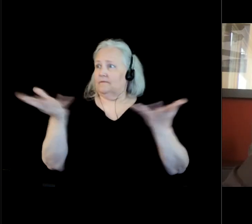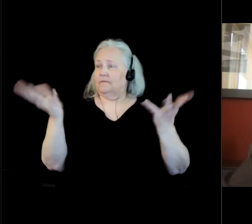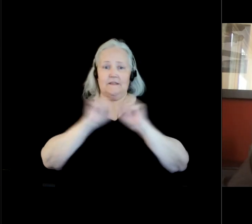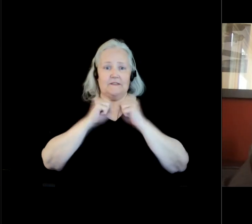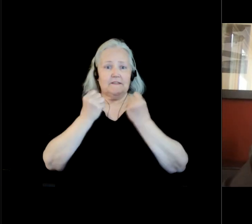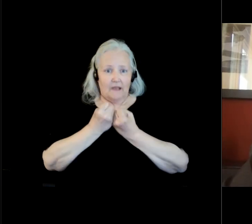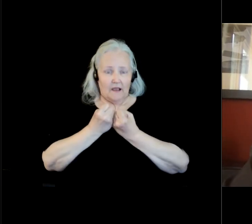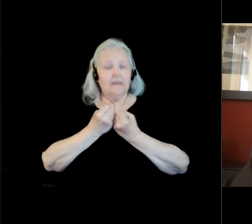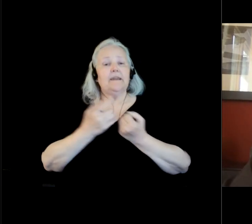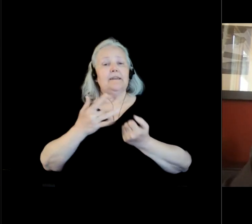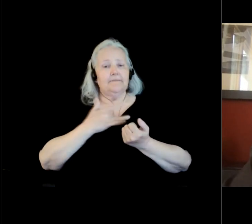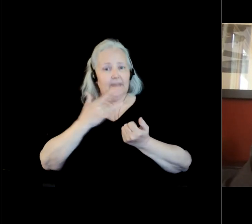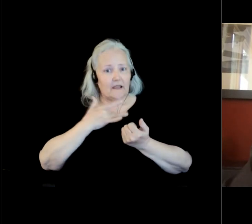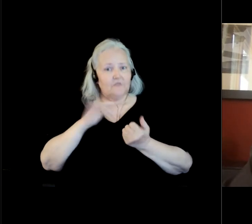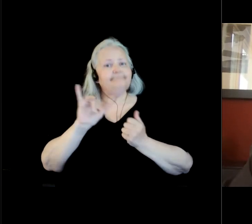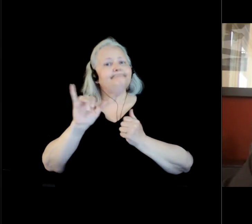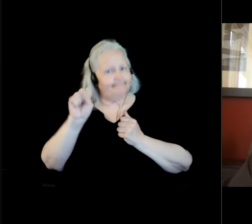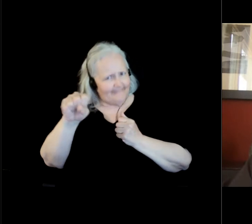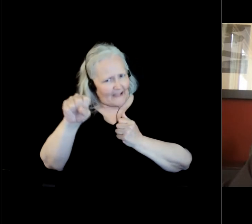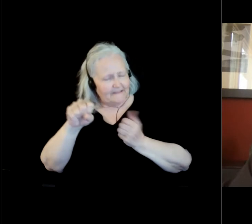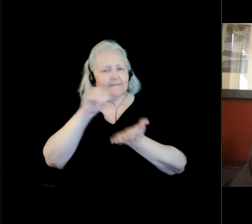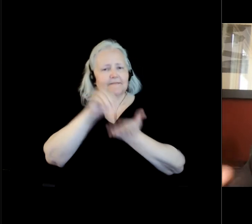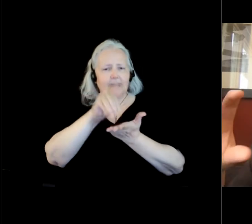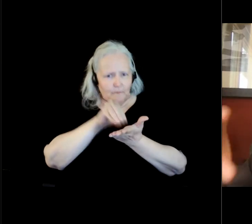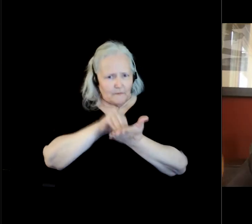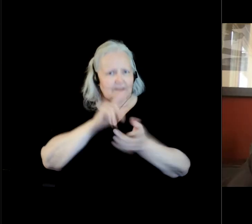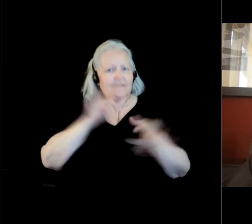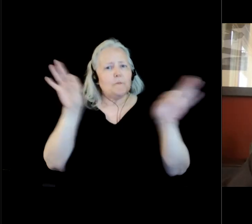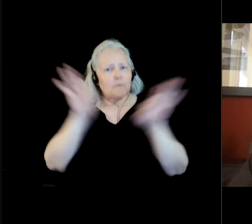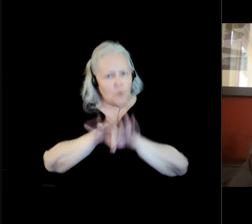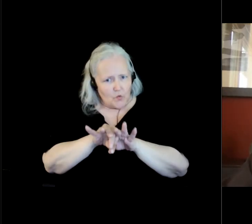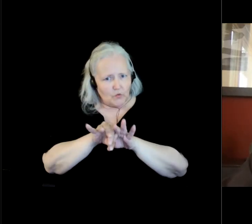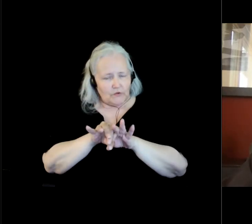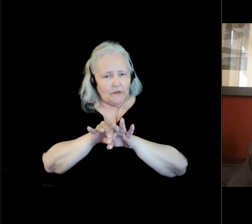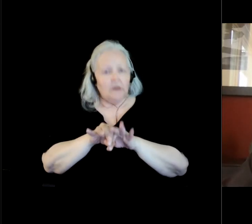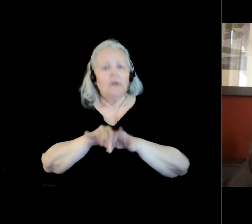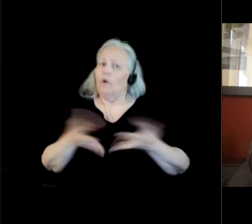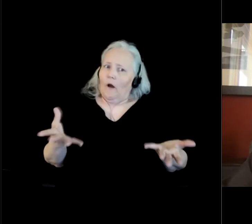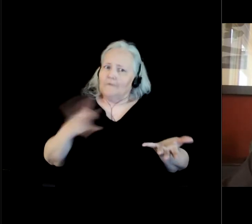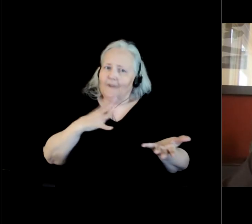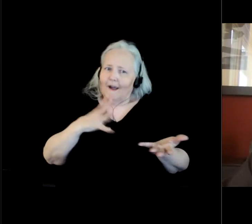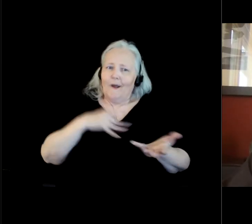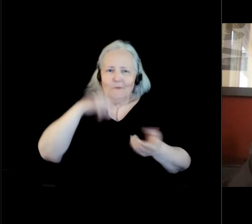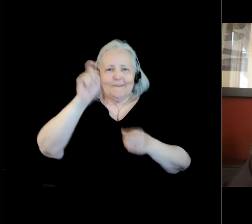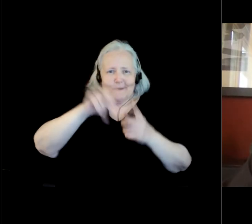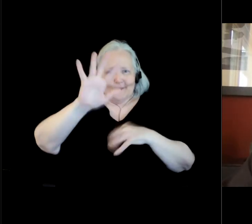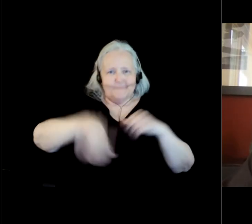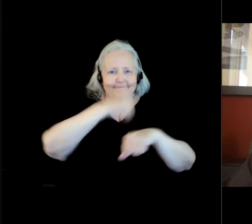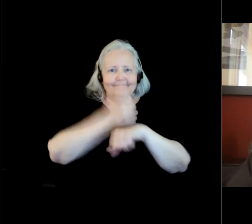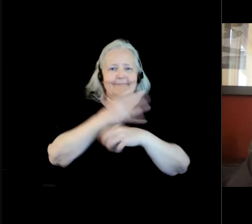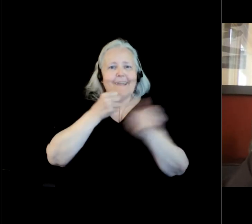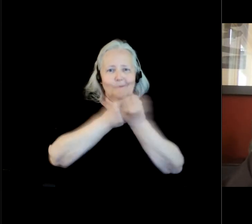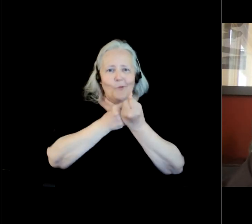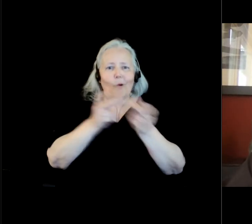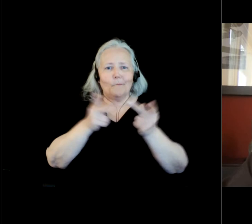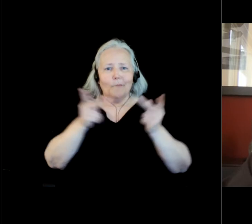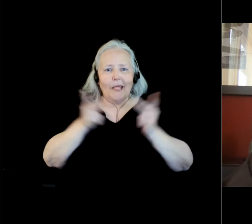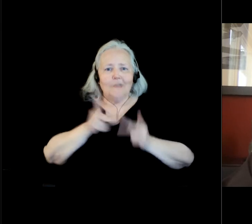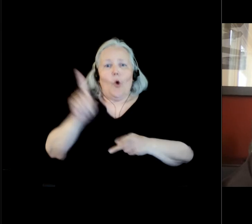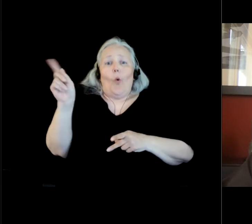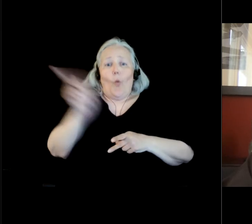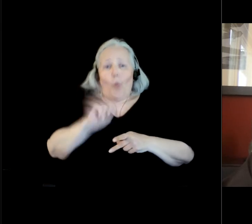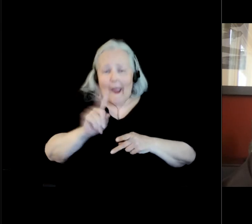that documentation is a priority, then we need to create and support spaces where this kind of work can happen